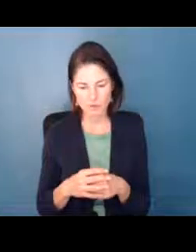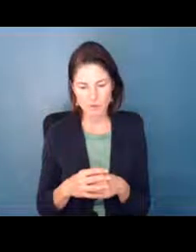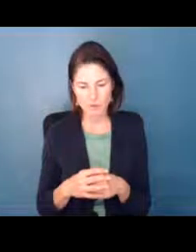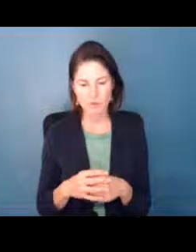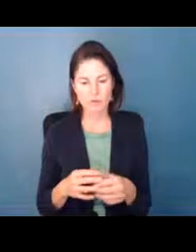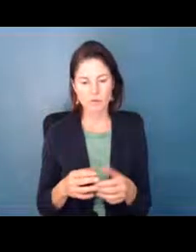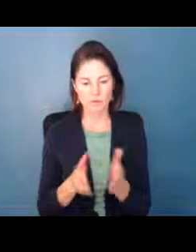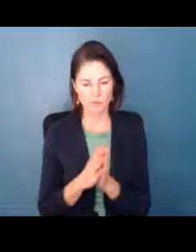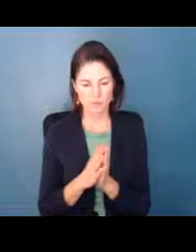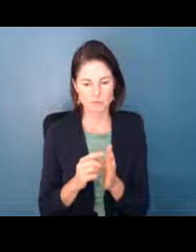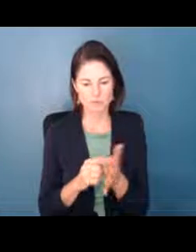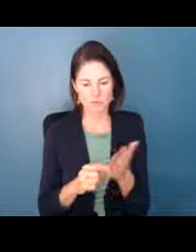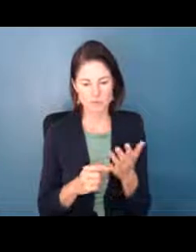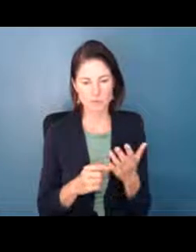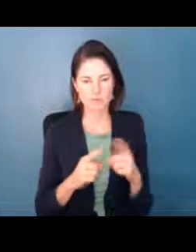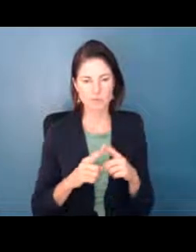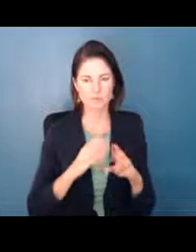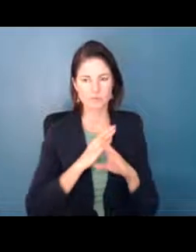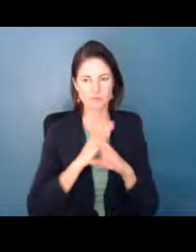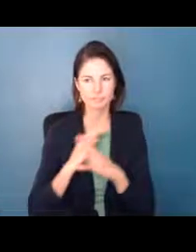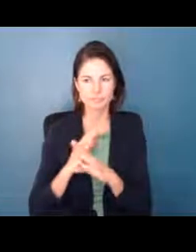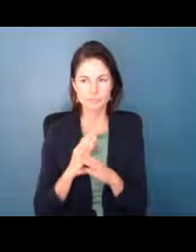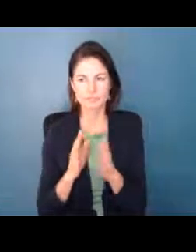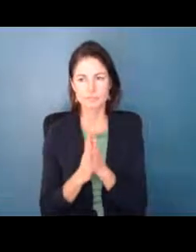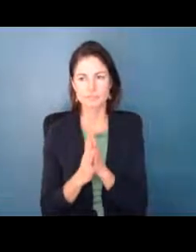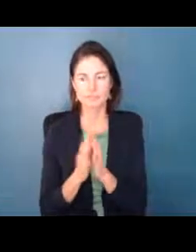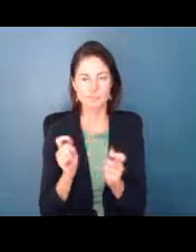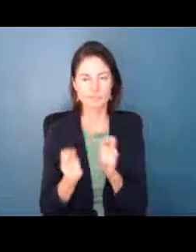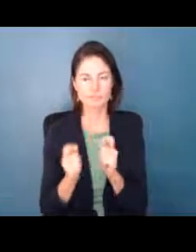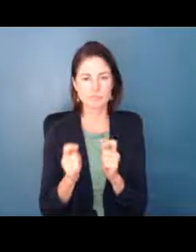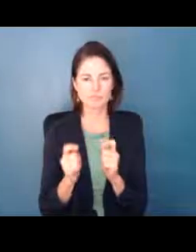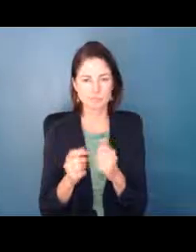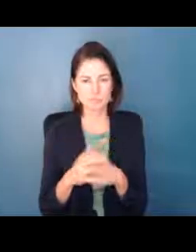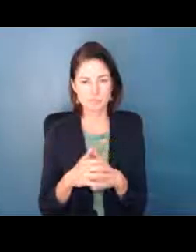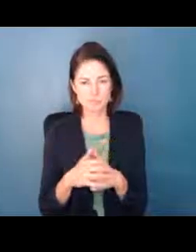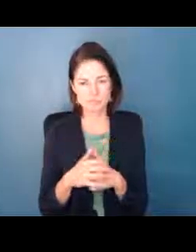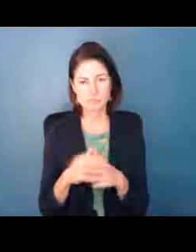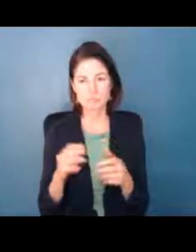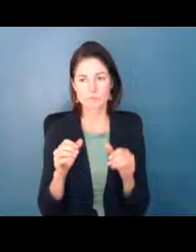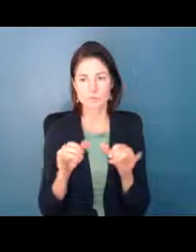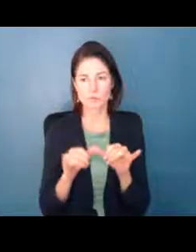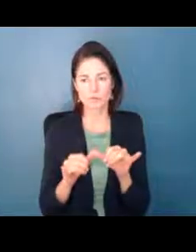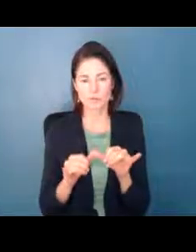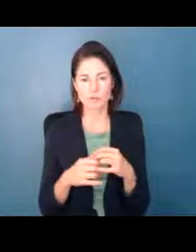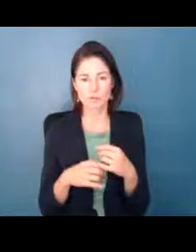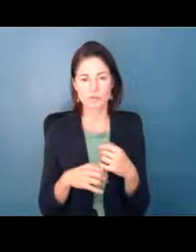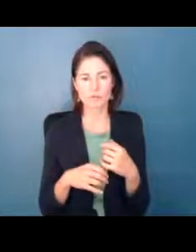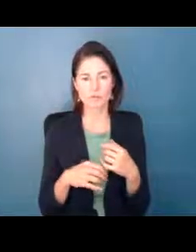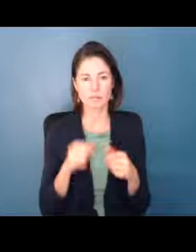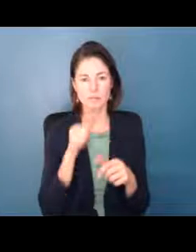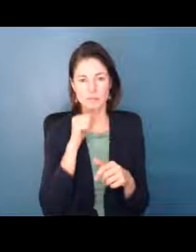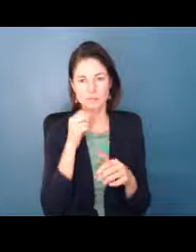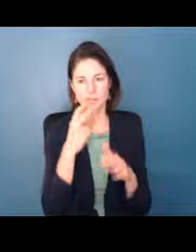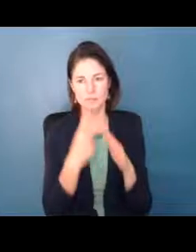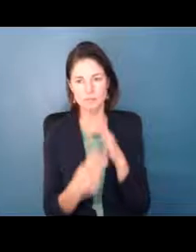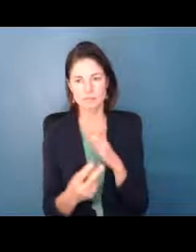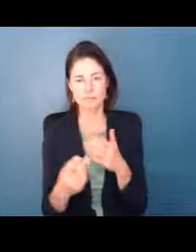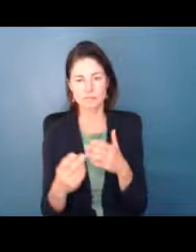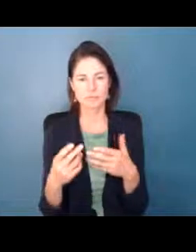conditions, man-made buried objects, traffic control revisions, surveying, restaking, unanticipated conflicts between drainage